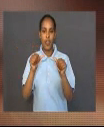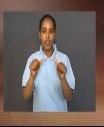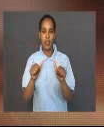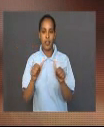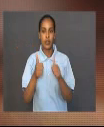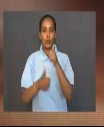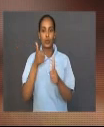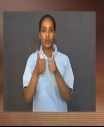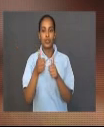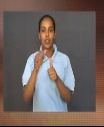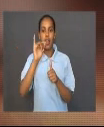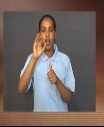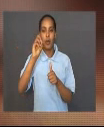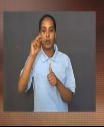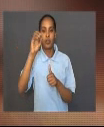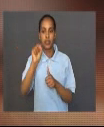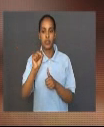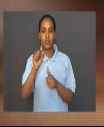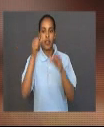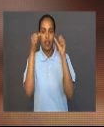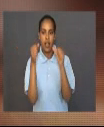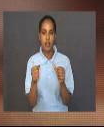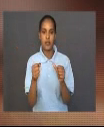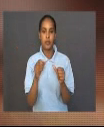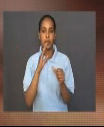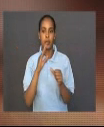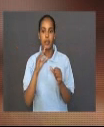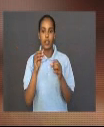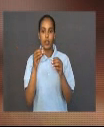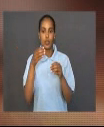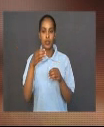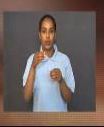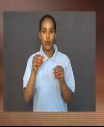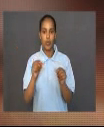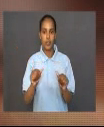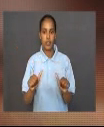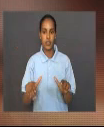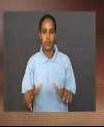in which ions can be dissolved.